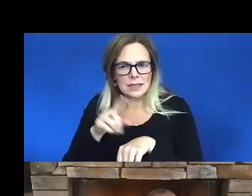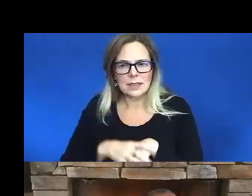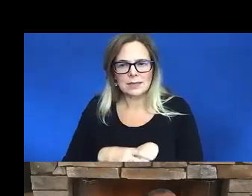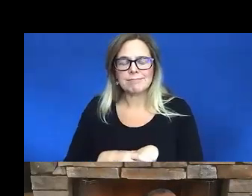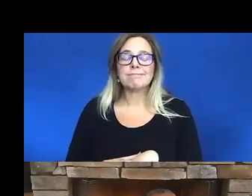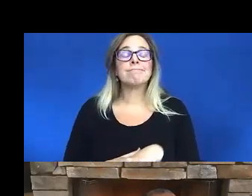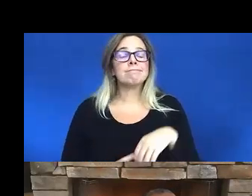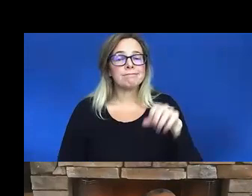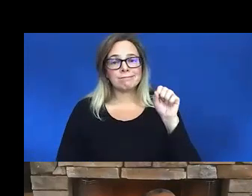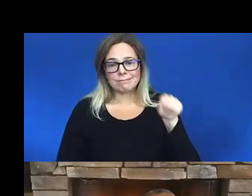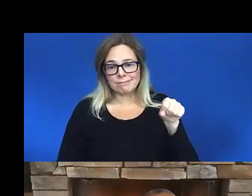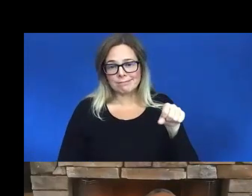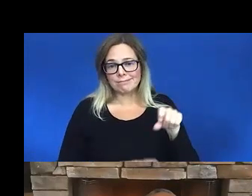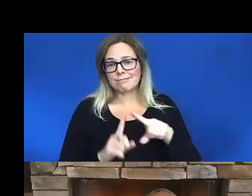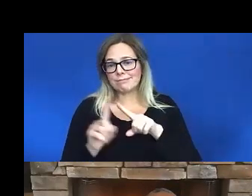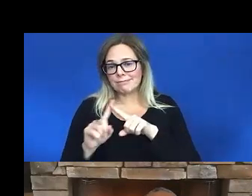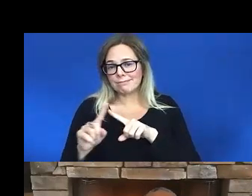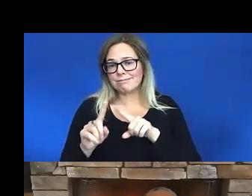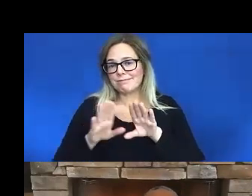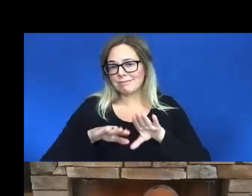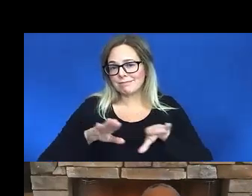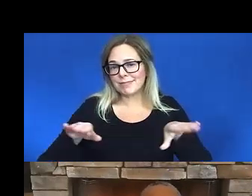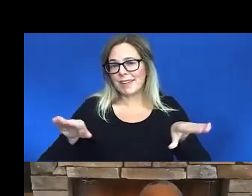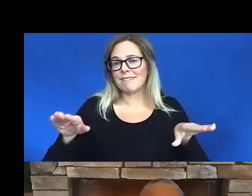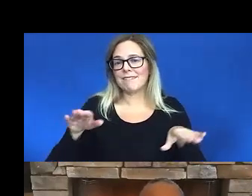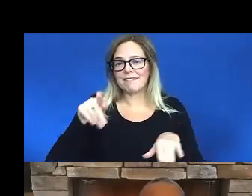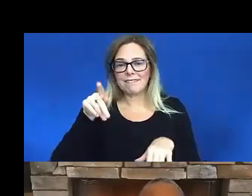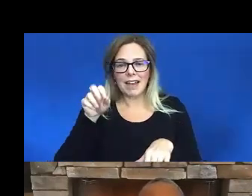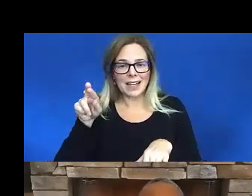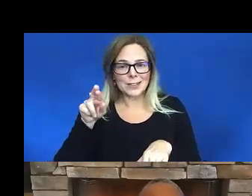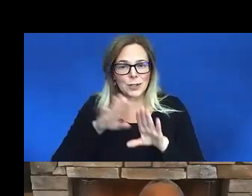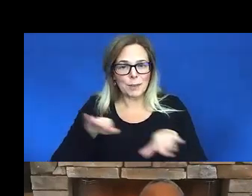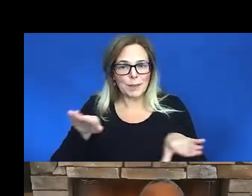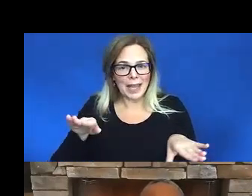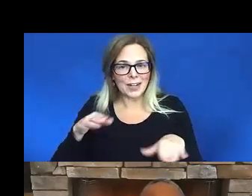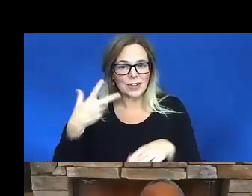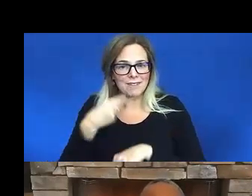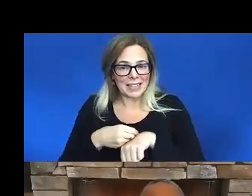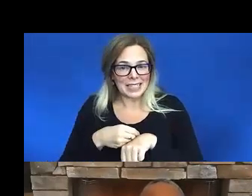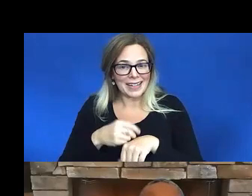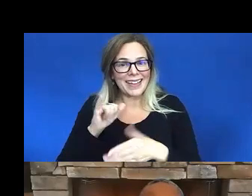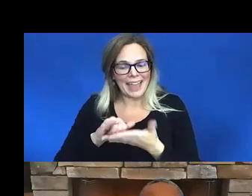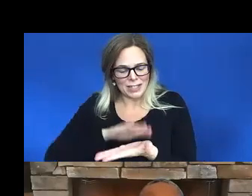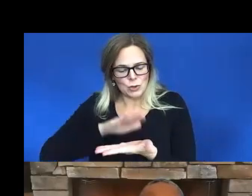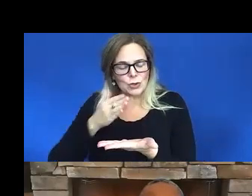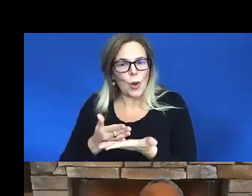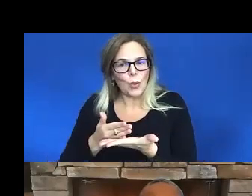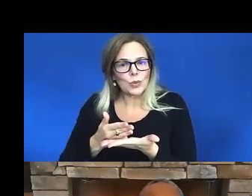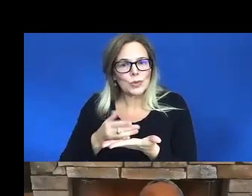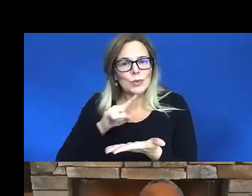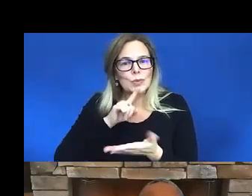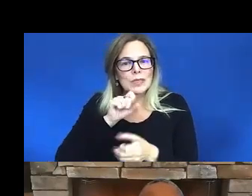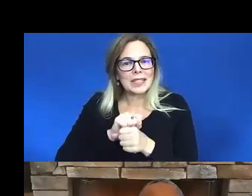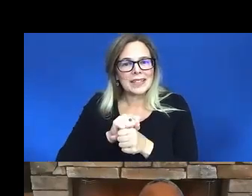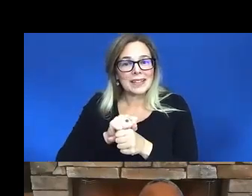to the Pfizer pediatric vaccine, and one is the dose, which is about a third of the dose of the adult